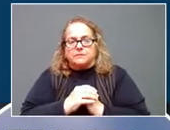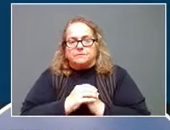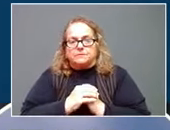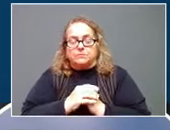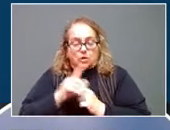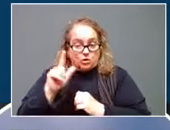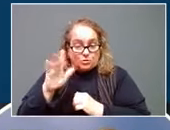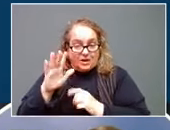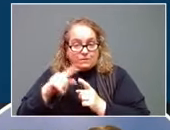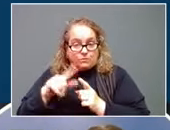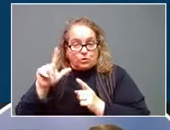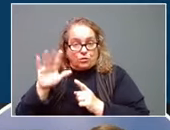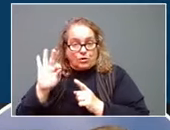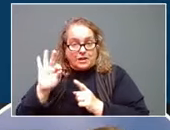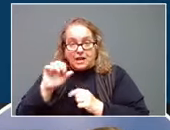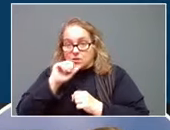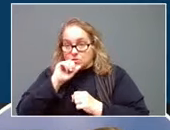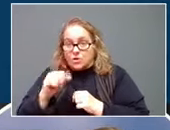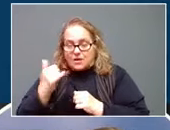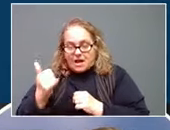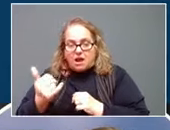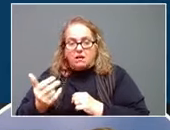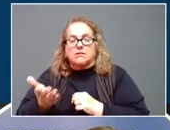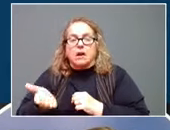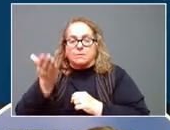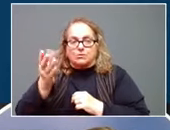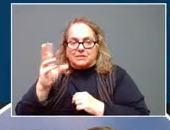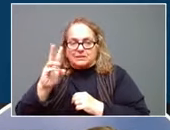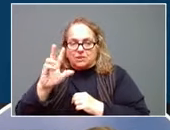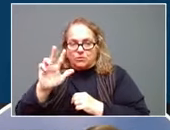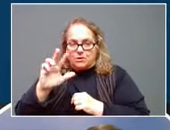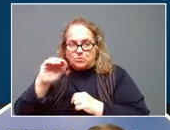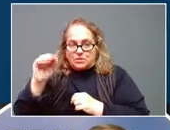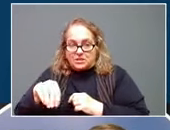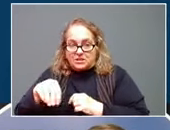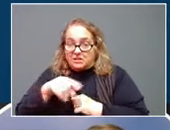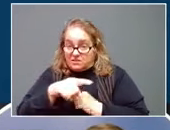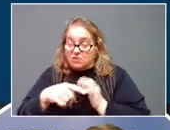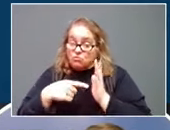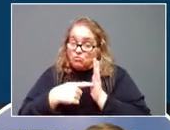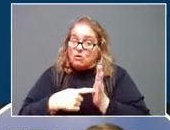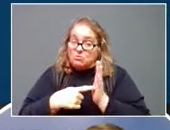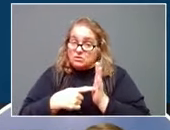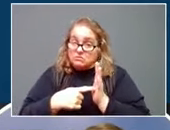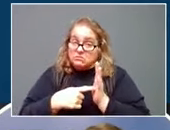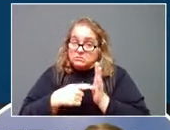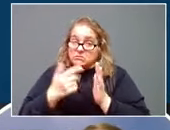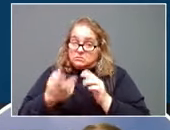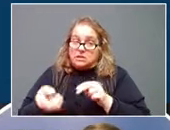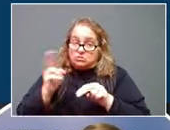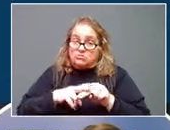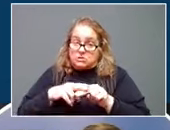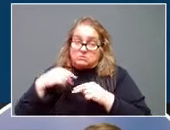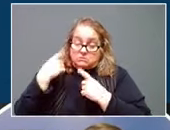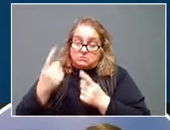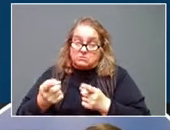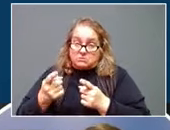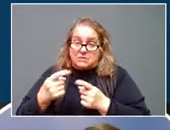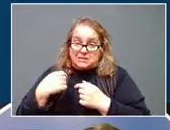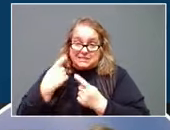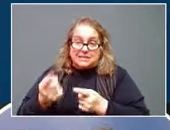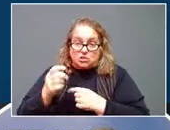to 39-year-olds, now up to 63%. Now, this represents a significant increase over time, especially since